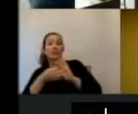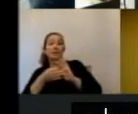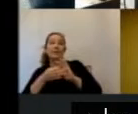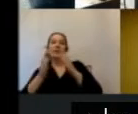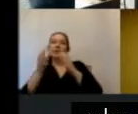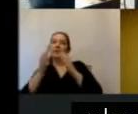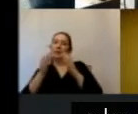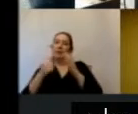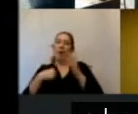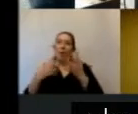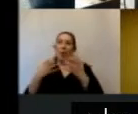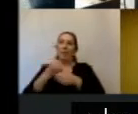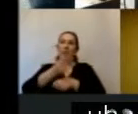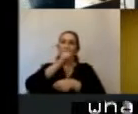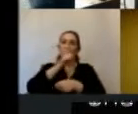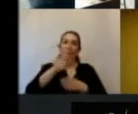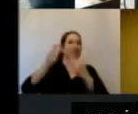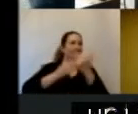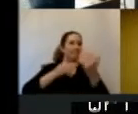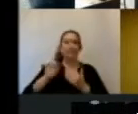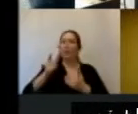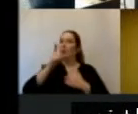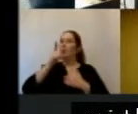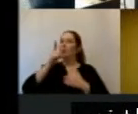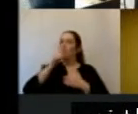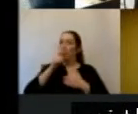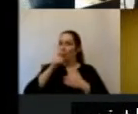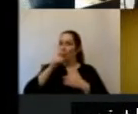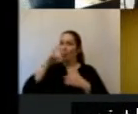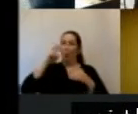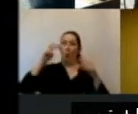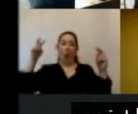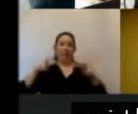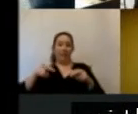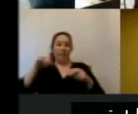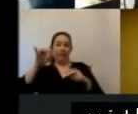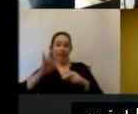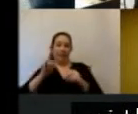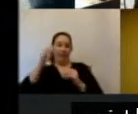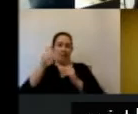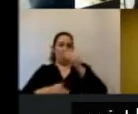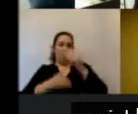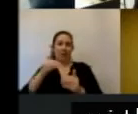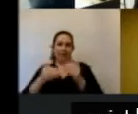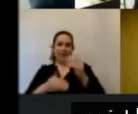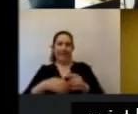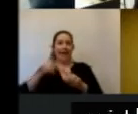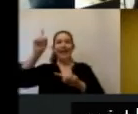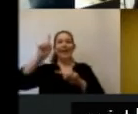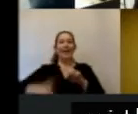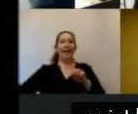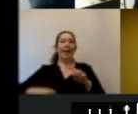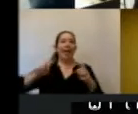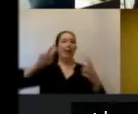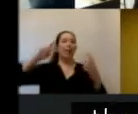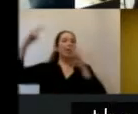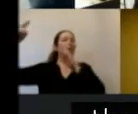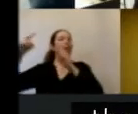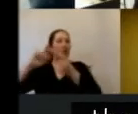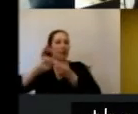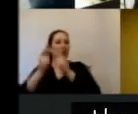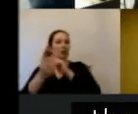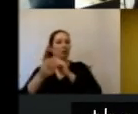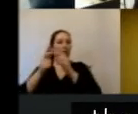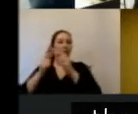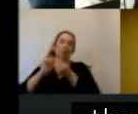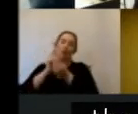I will reach out to board members if anyone would like to share a quote or two. Okay. And on a related note for